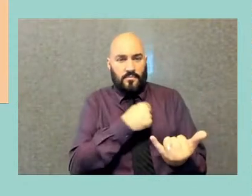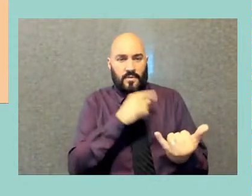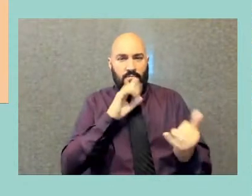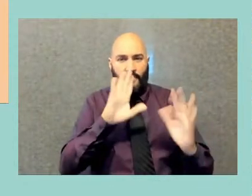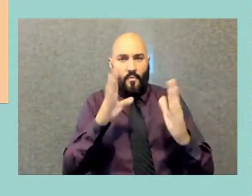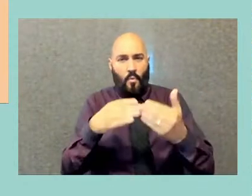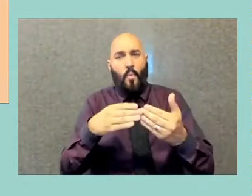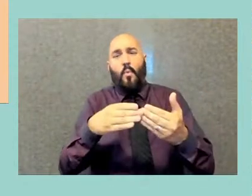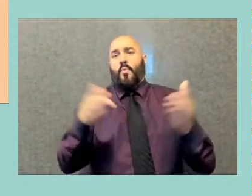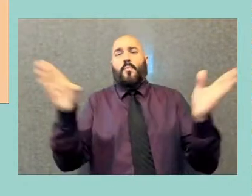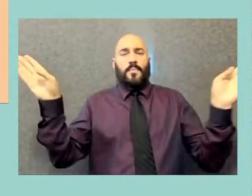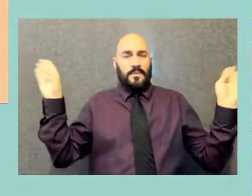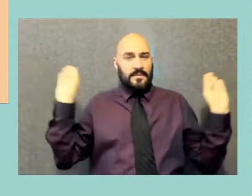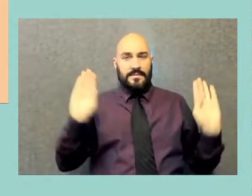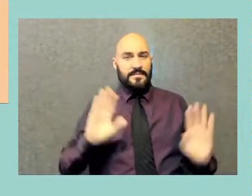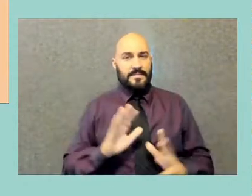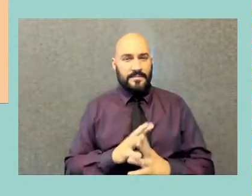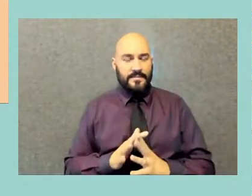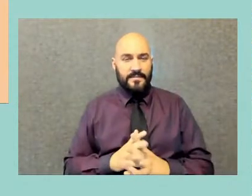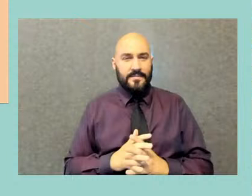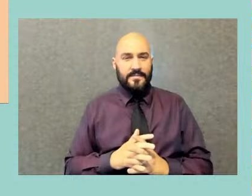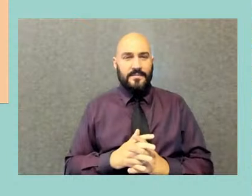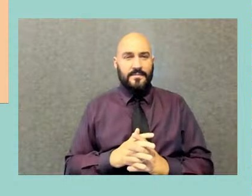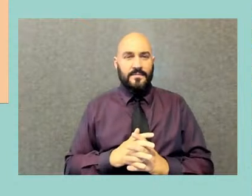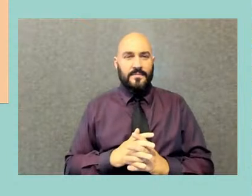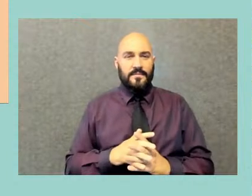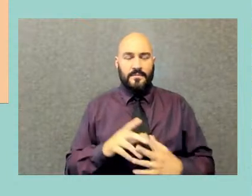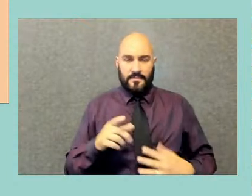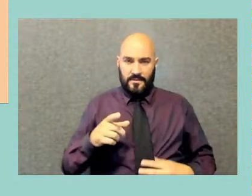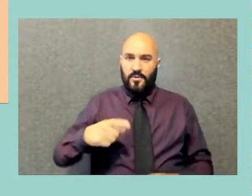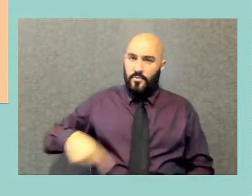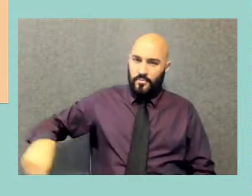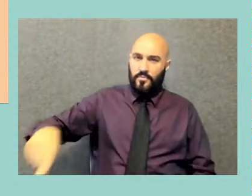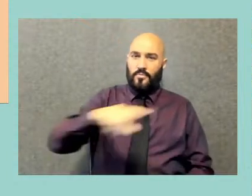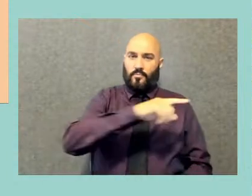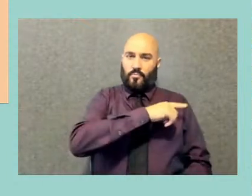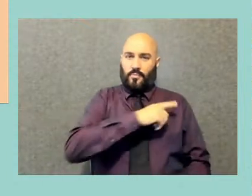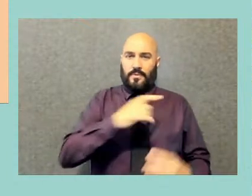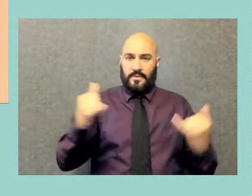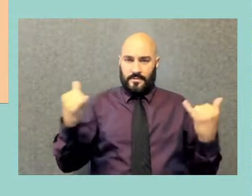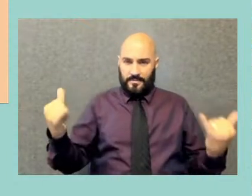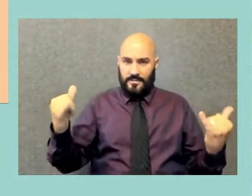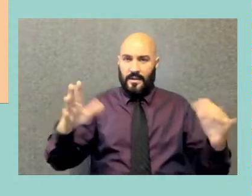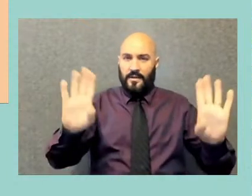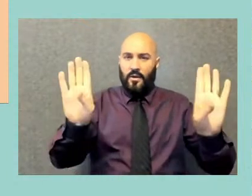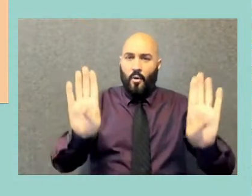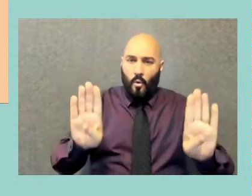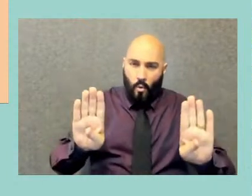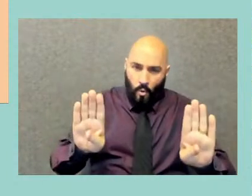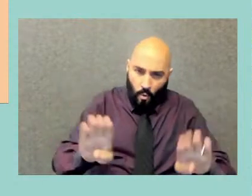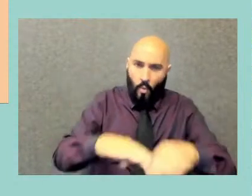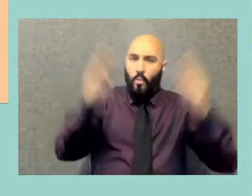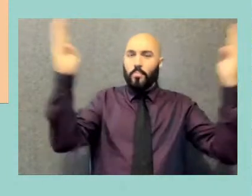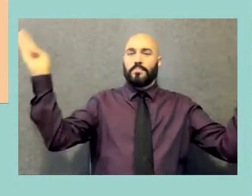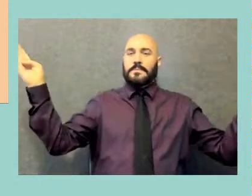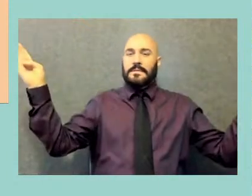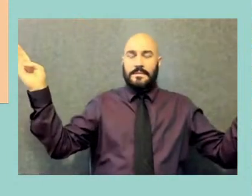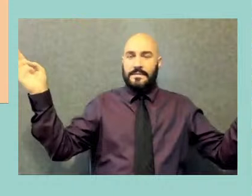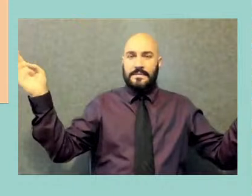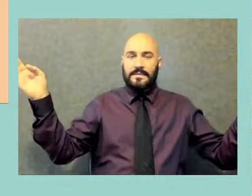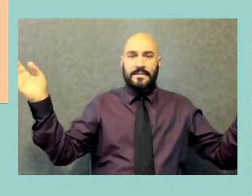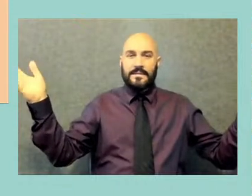One. We are opening up in sweet surrender to the luminous love light of